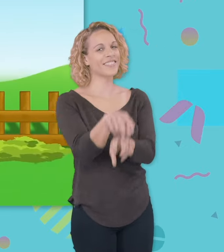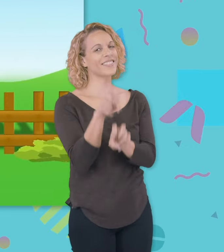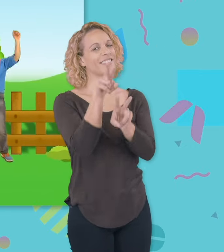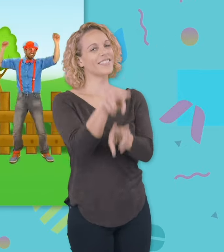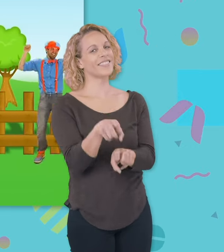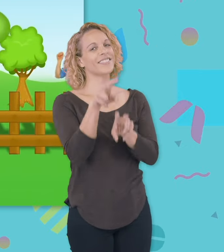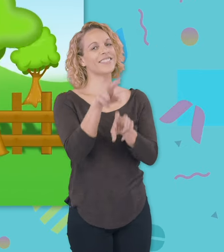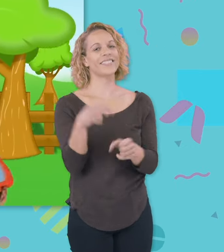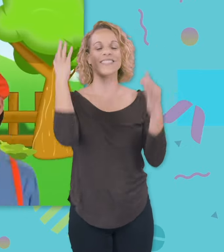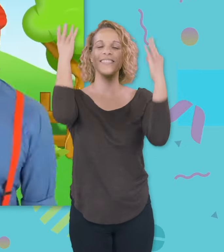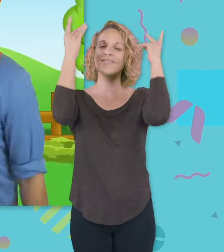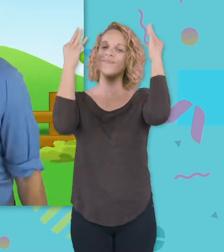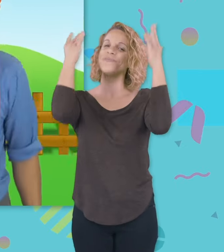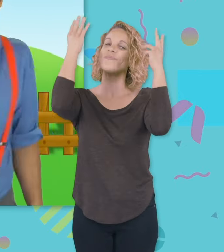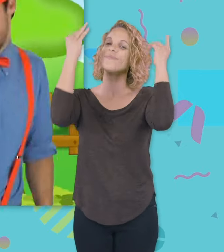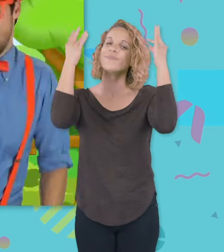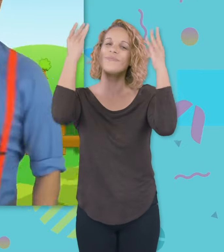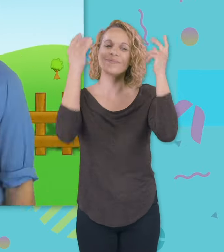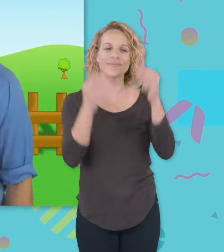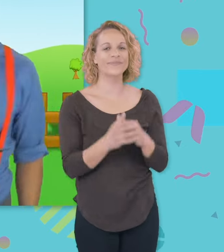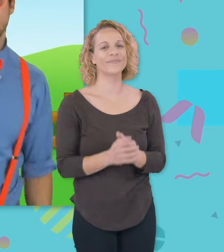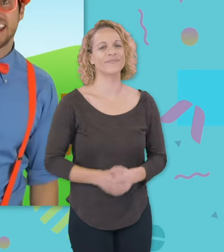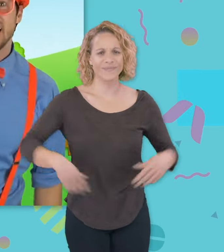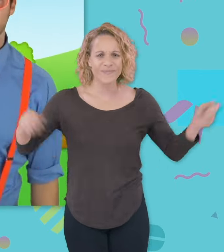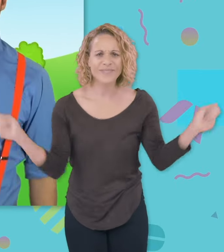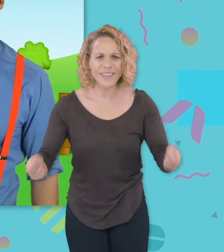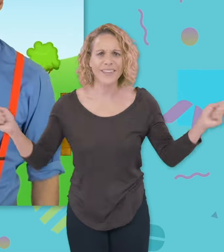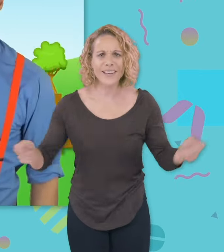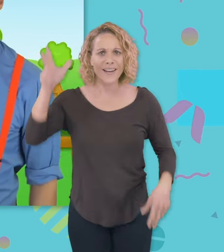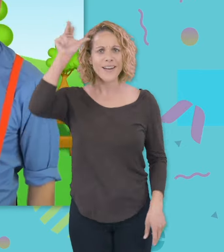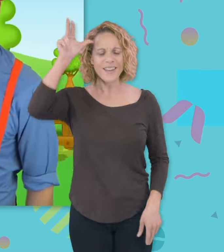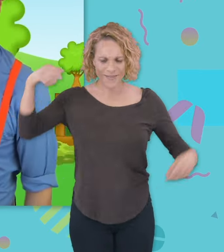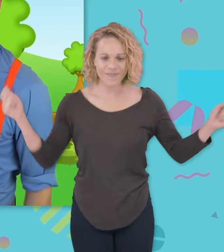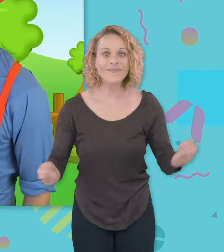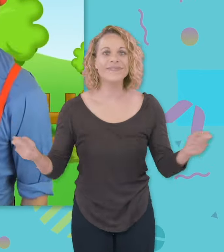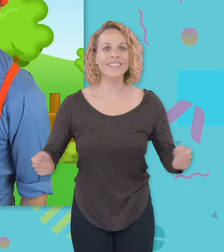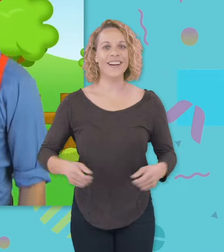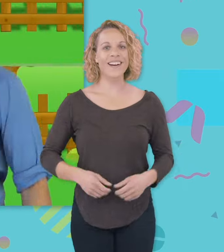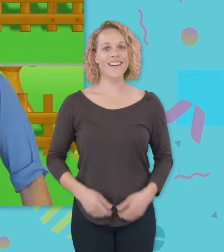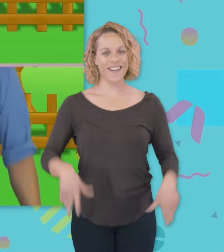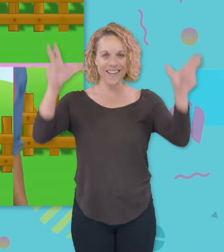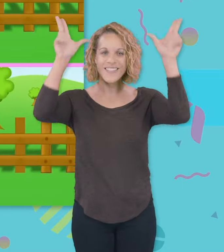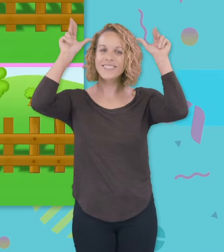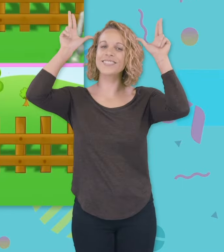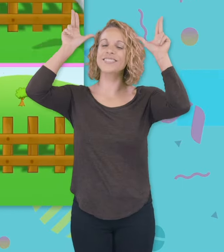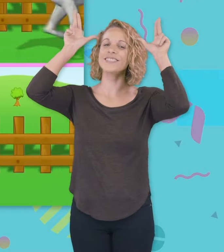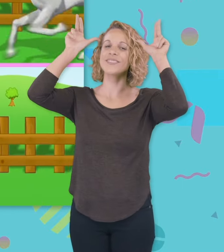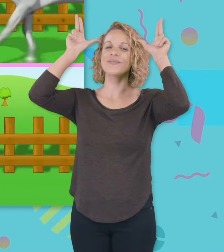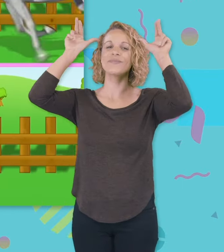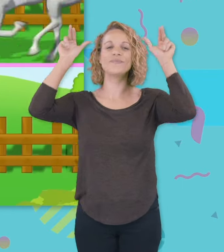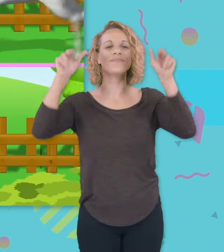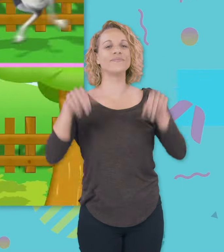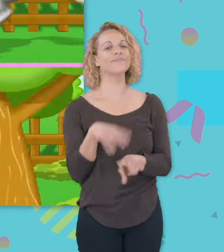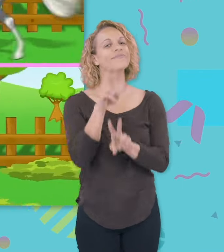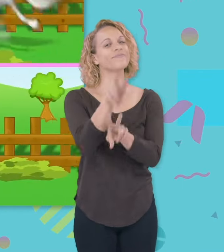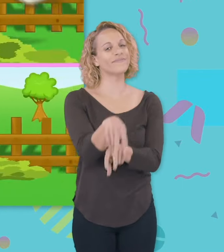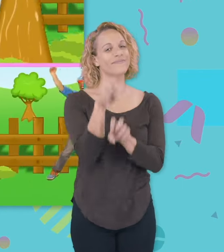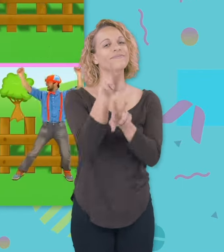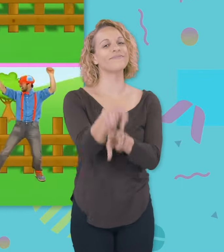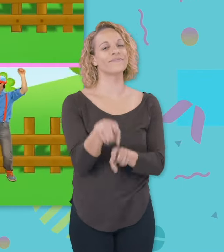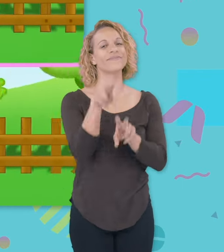Horses galloping in my mind. Giddy up now, horsey. Come on, giddy up.